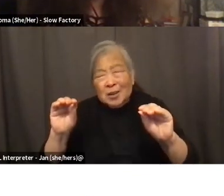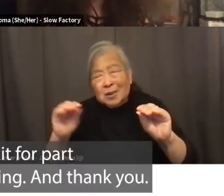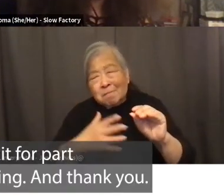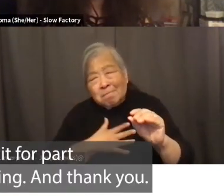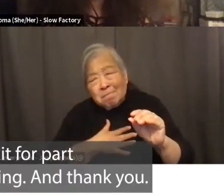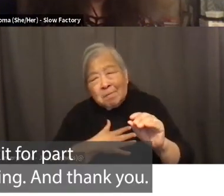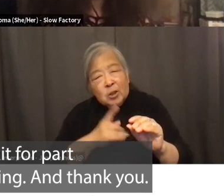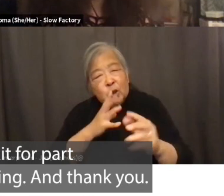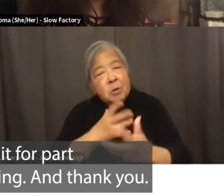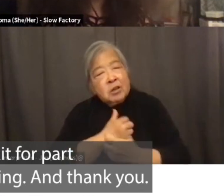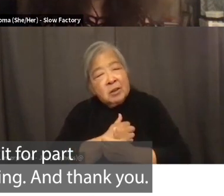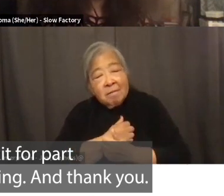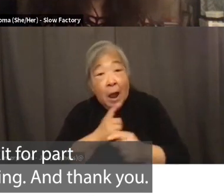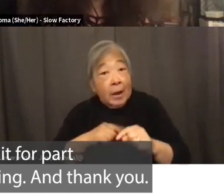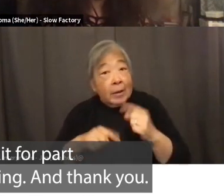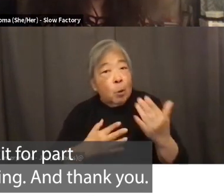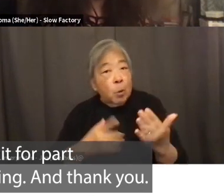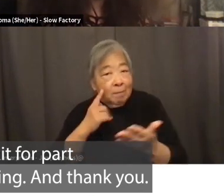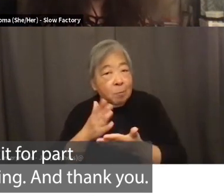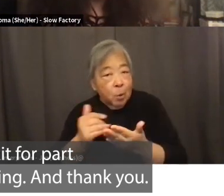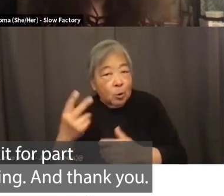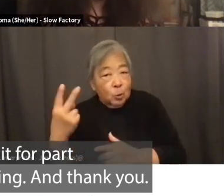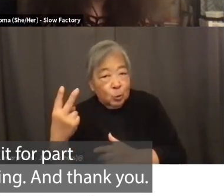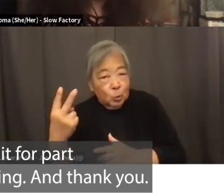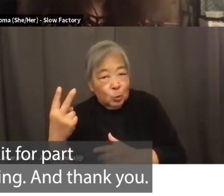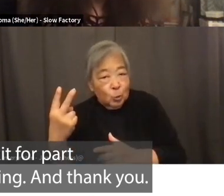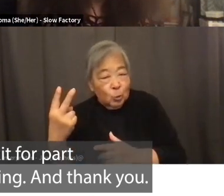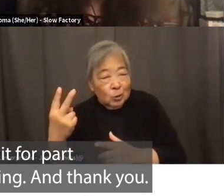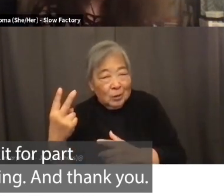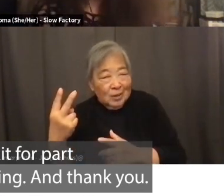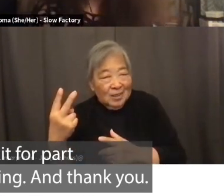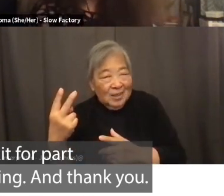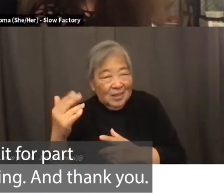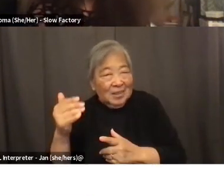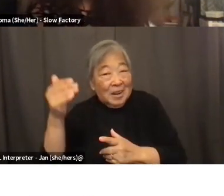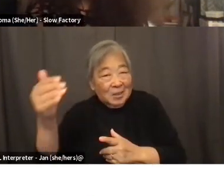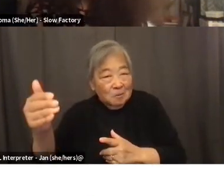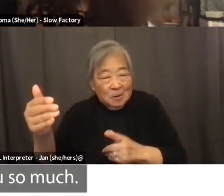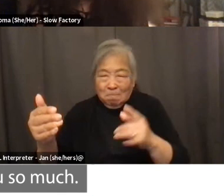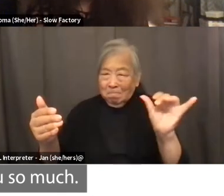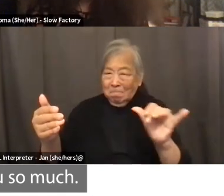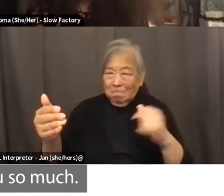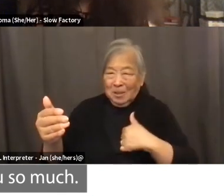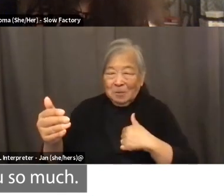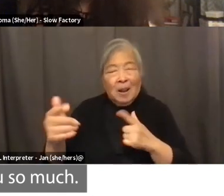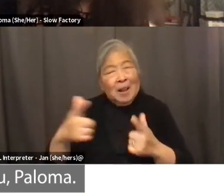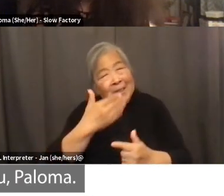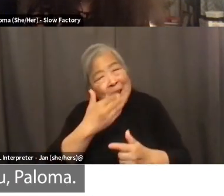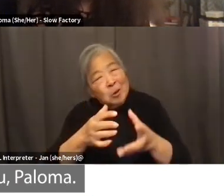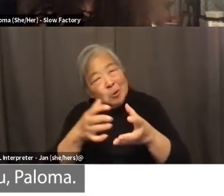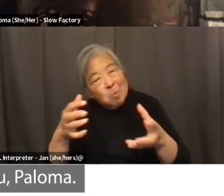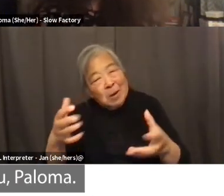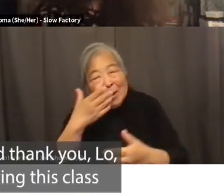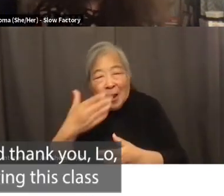to hear you. I can't wait for part 2 next semester. And thank you. Thank you so much. Thank